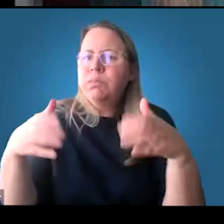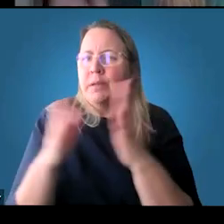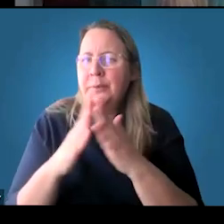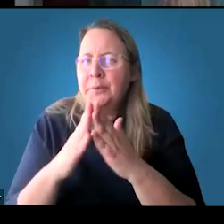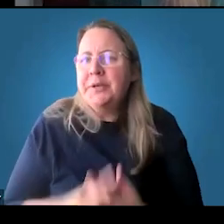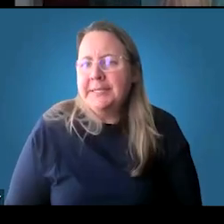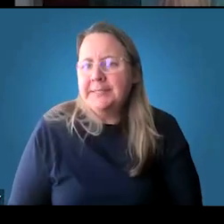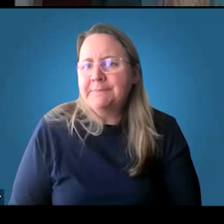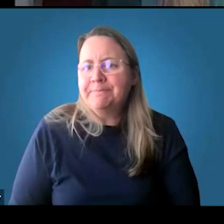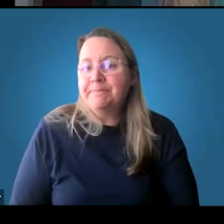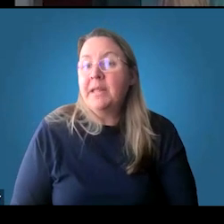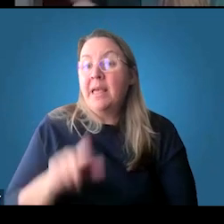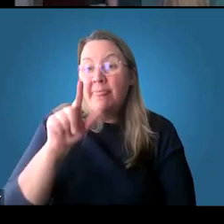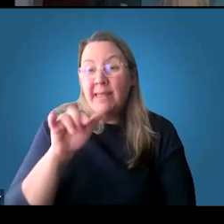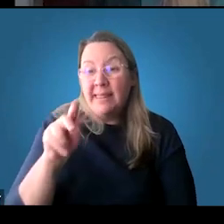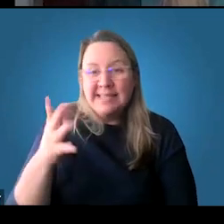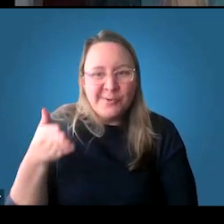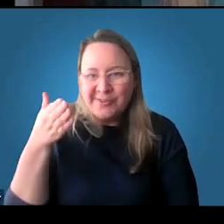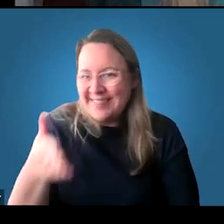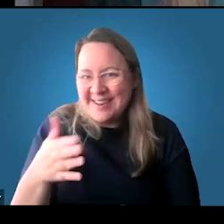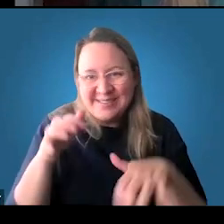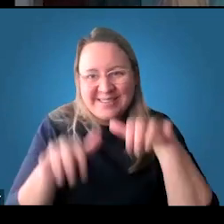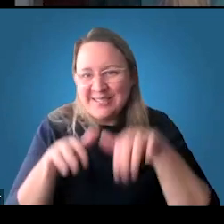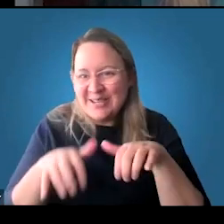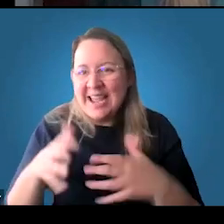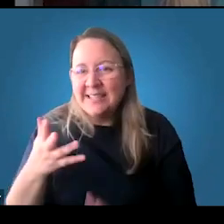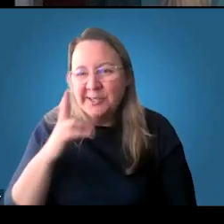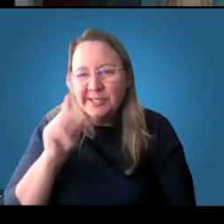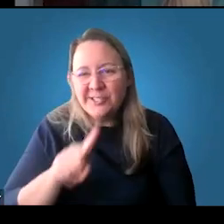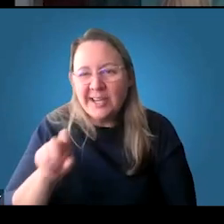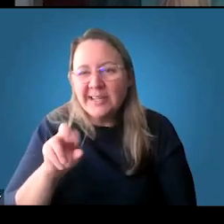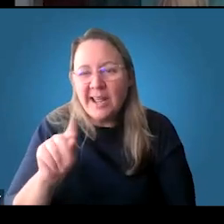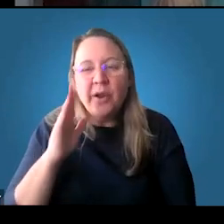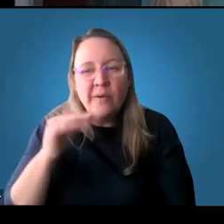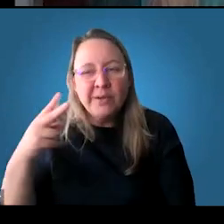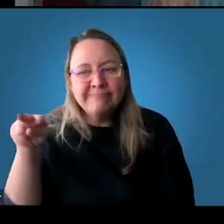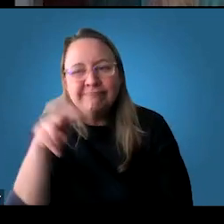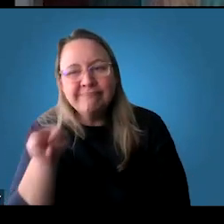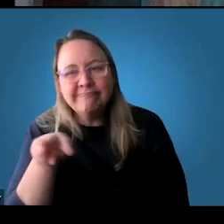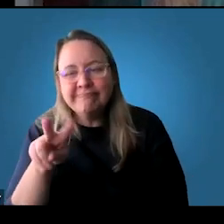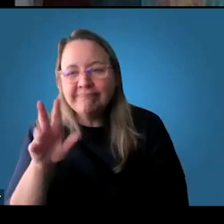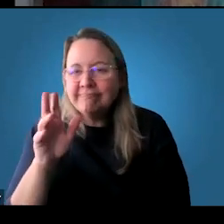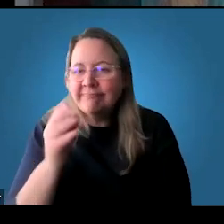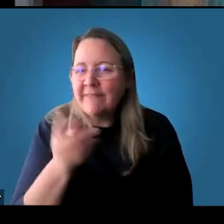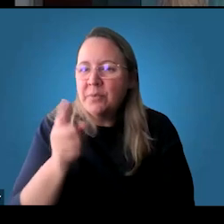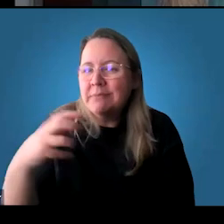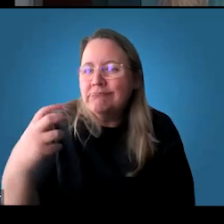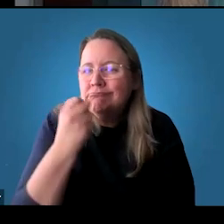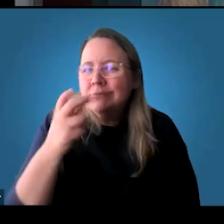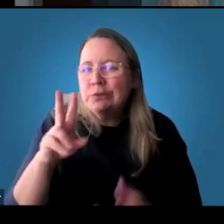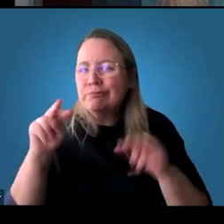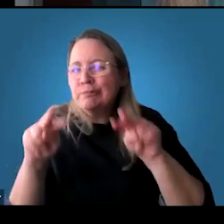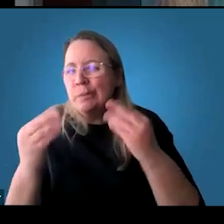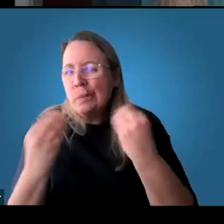report, the link has already been shared in the chat. So I hope you'll take a couple of minutes afterwards to explore that